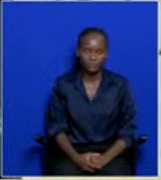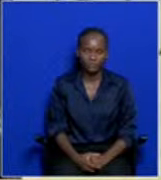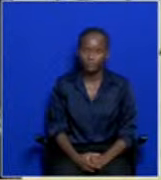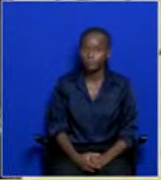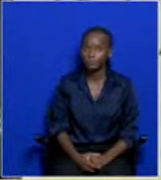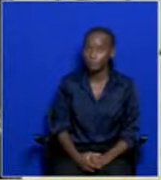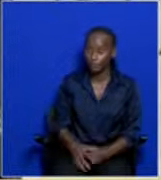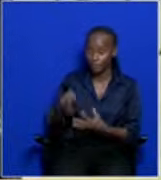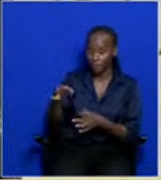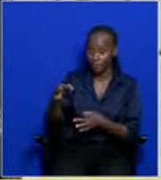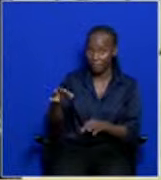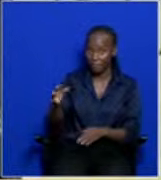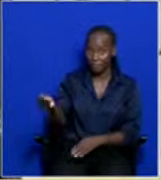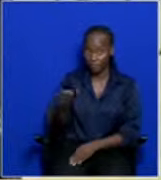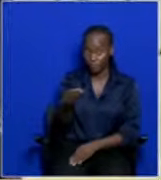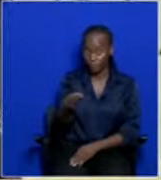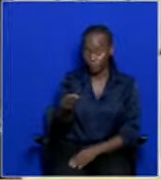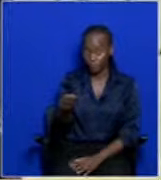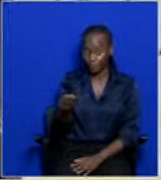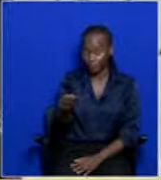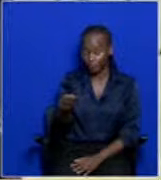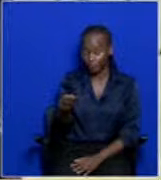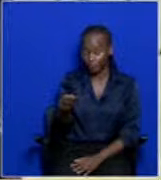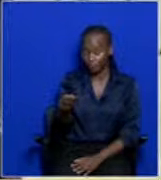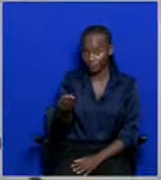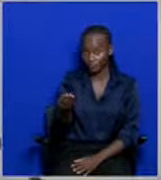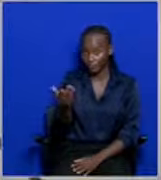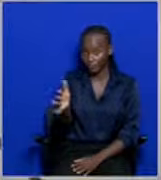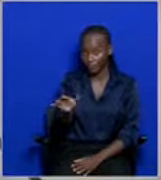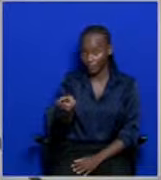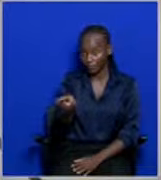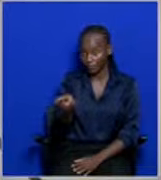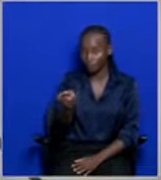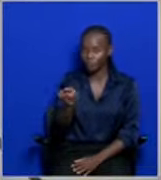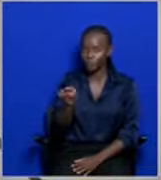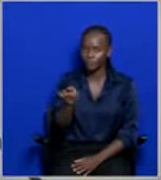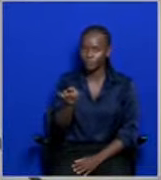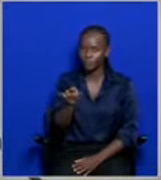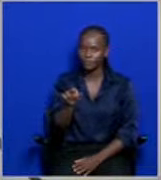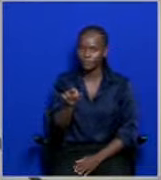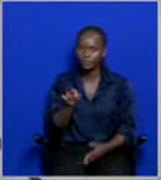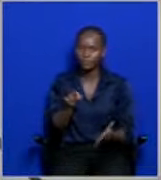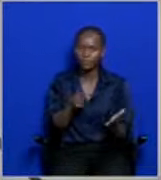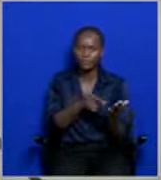be paginated 248.4 at the top right corner.